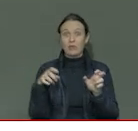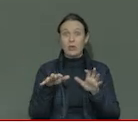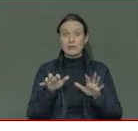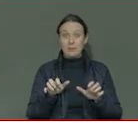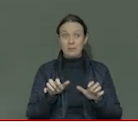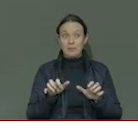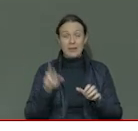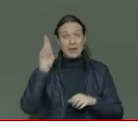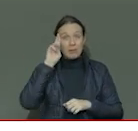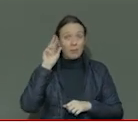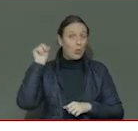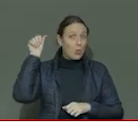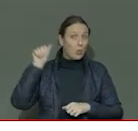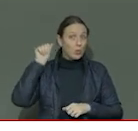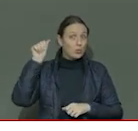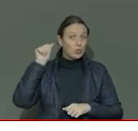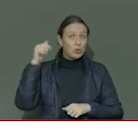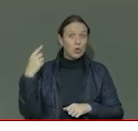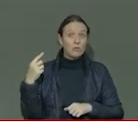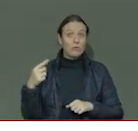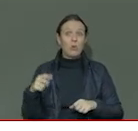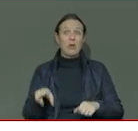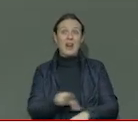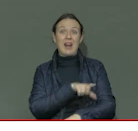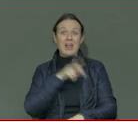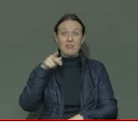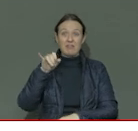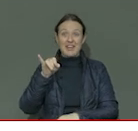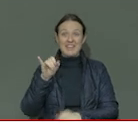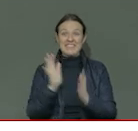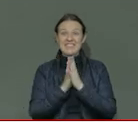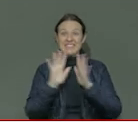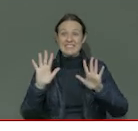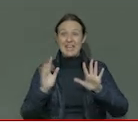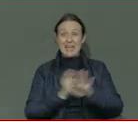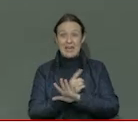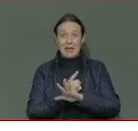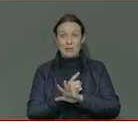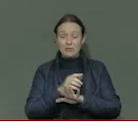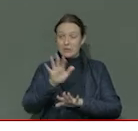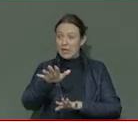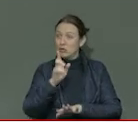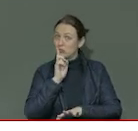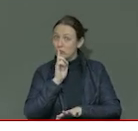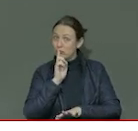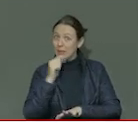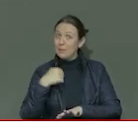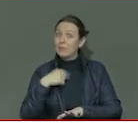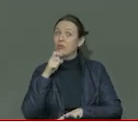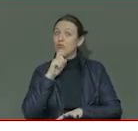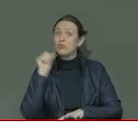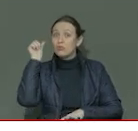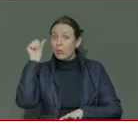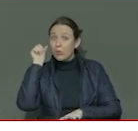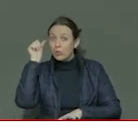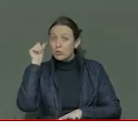of Life of Pi. Now, the audio is 10 hours, right? I use, listen to me. I use the audio when I read